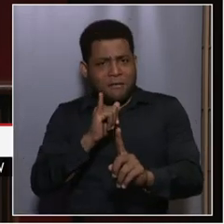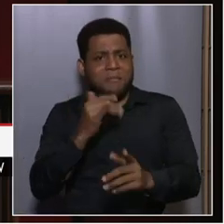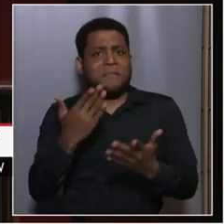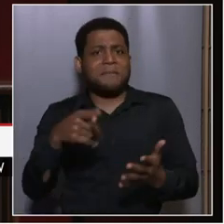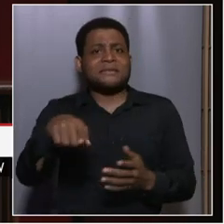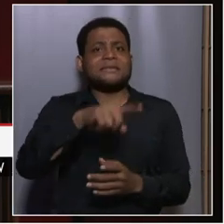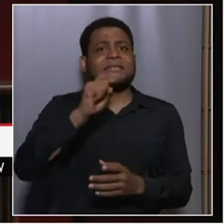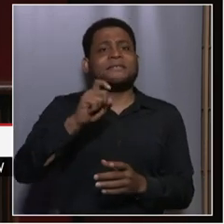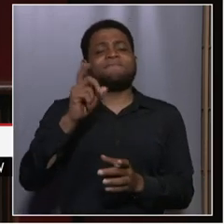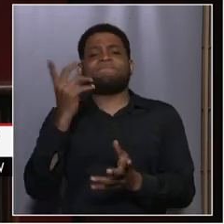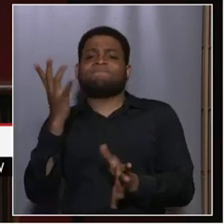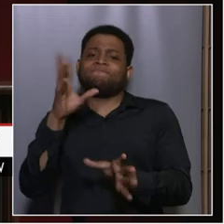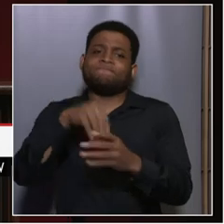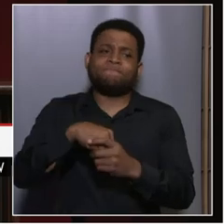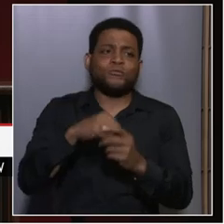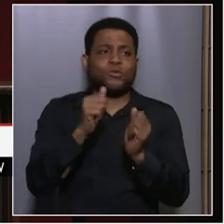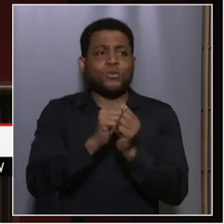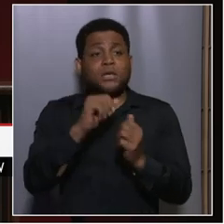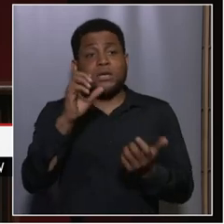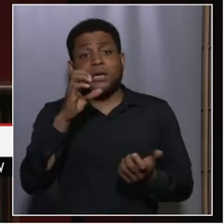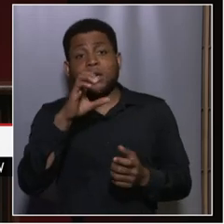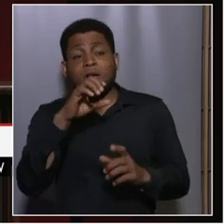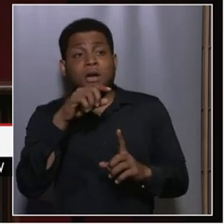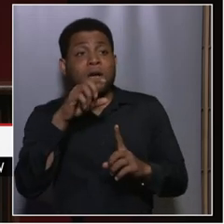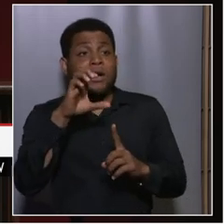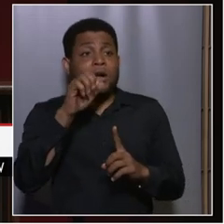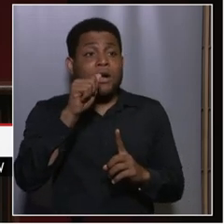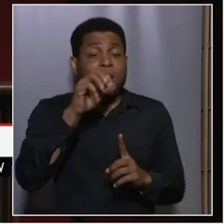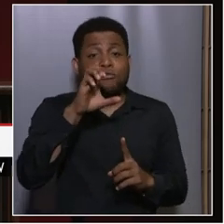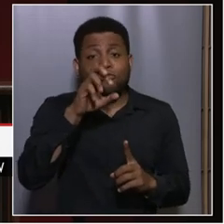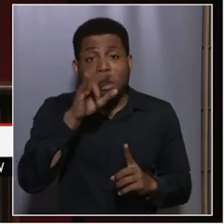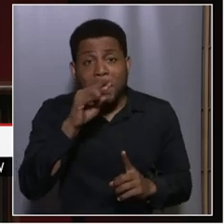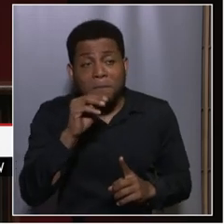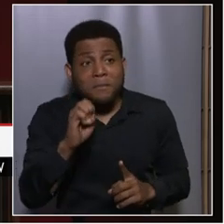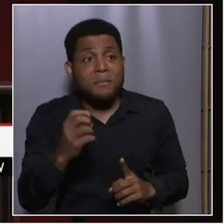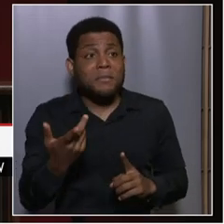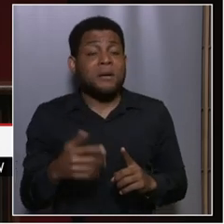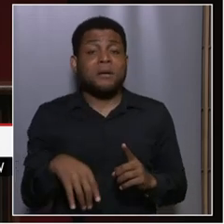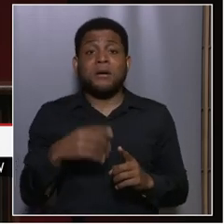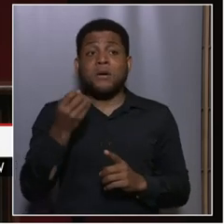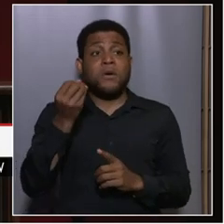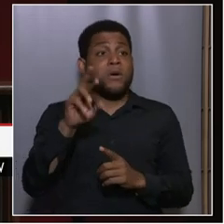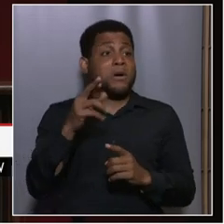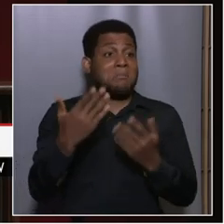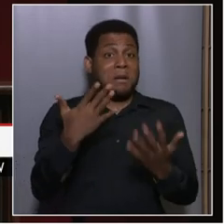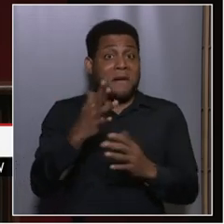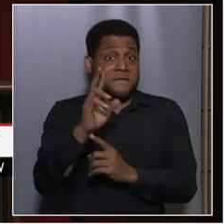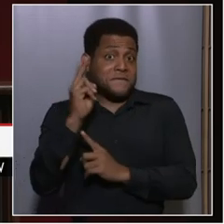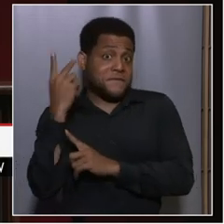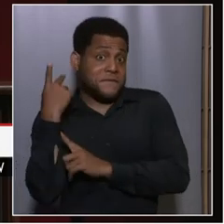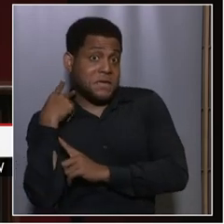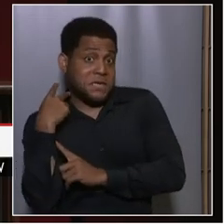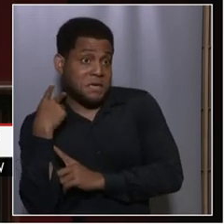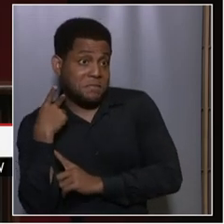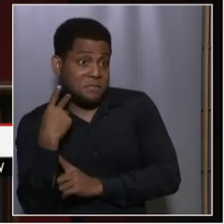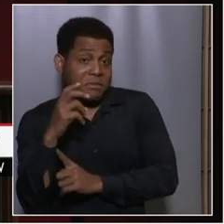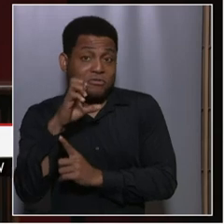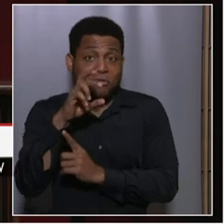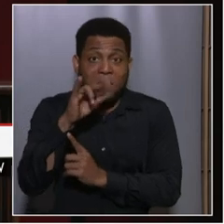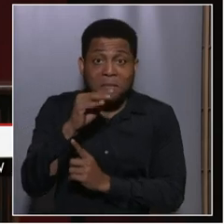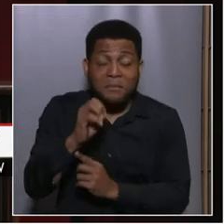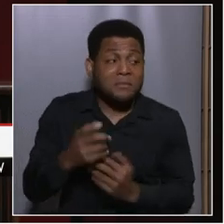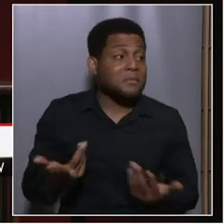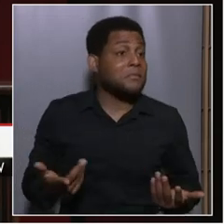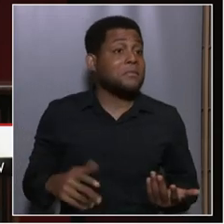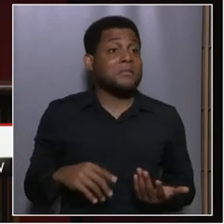crime, and using every tool we have in our toolbox to stop it. And part of what we're asking you